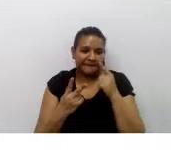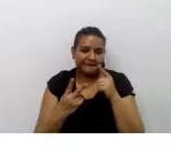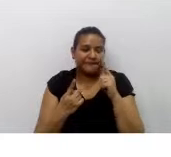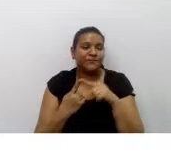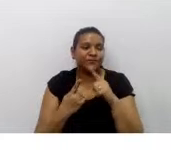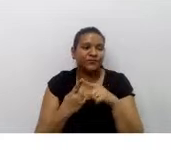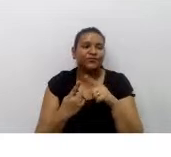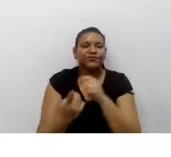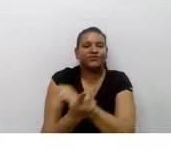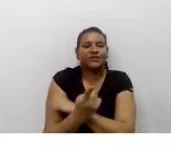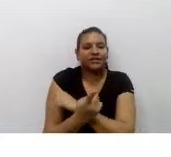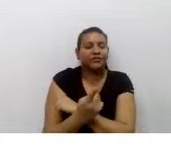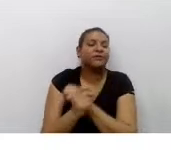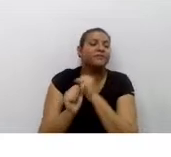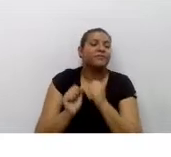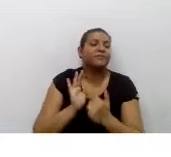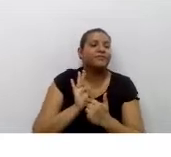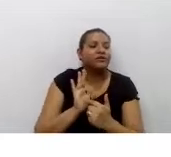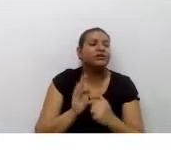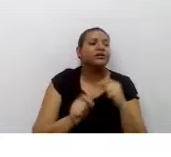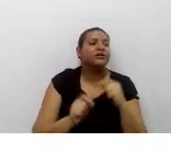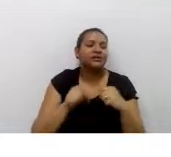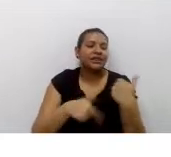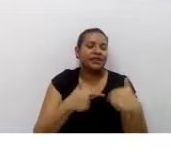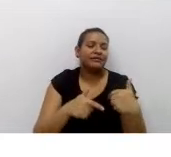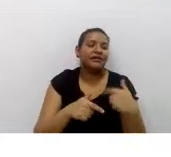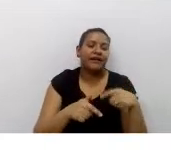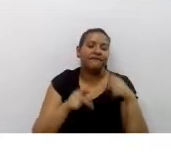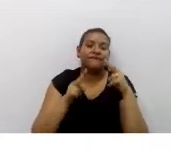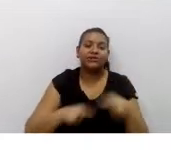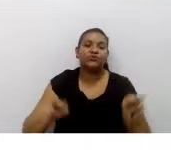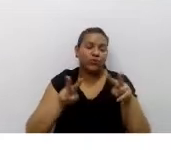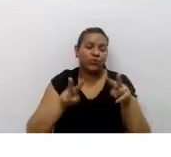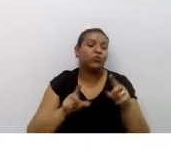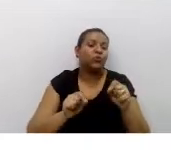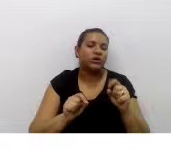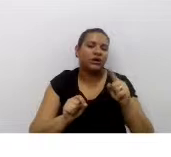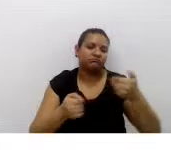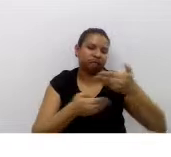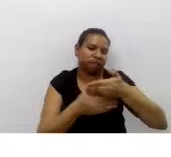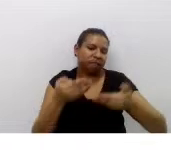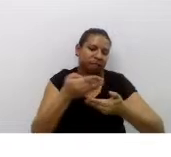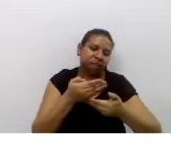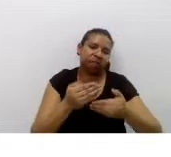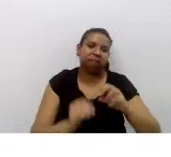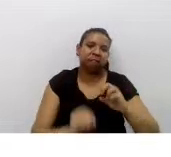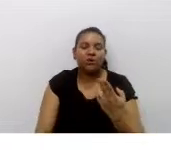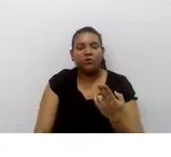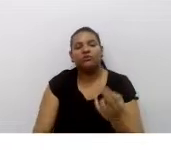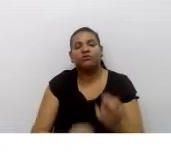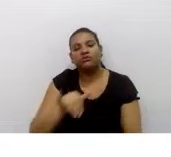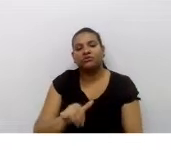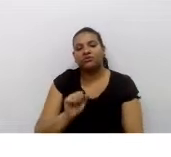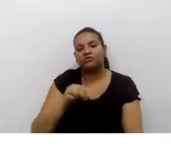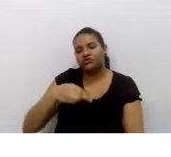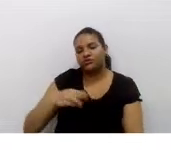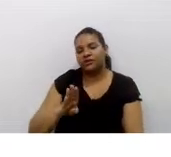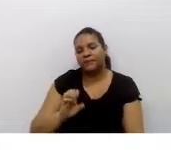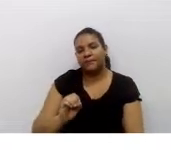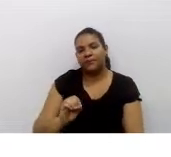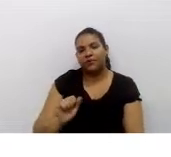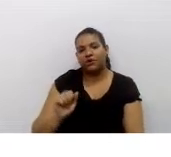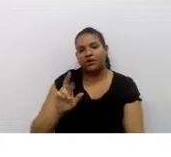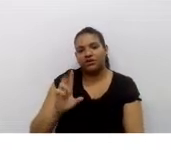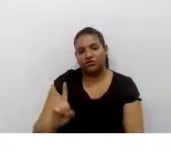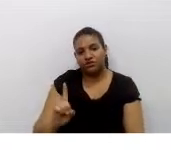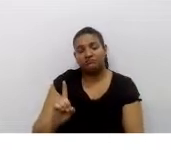slide deck or on a platform like Jamboard. Unfortunately, Jamboard is being discontinued, but it refers